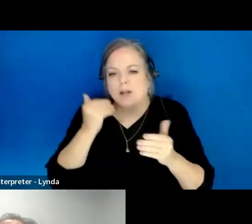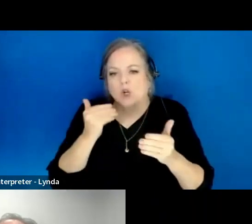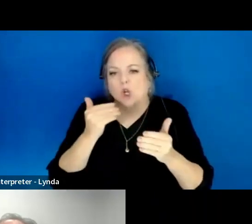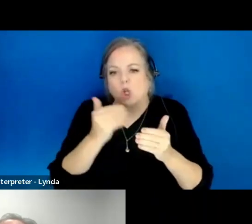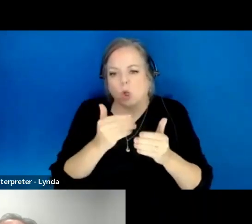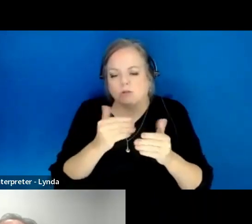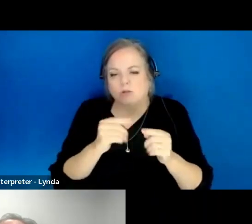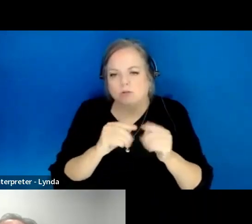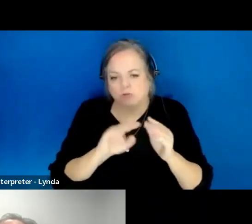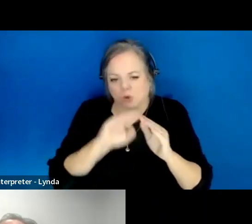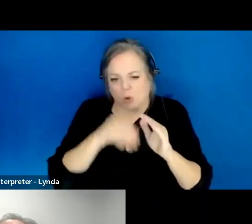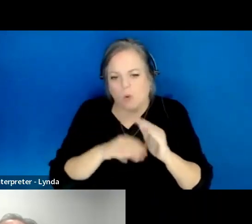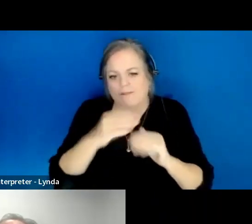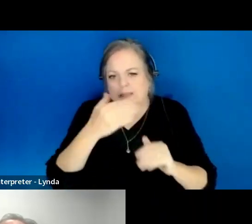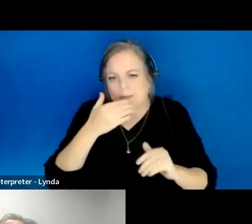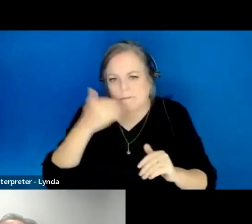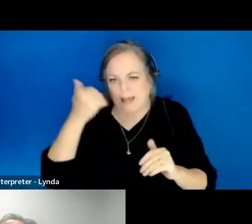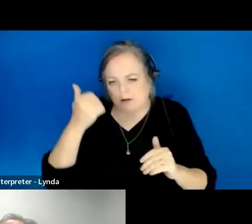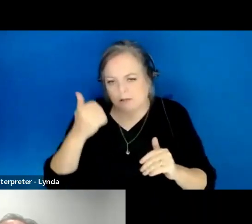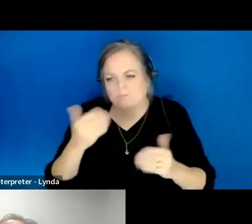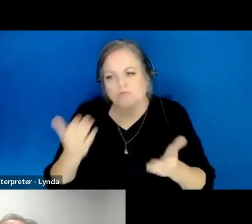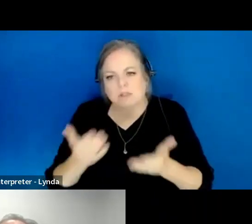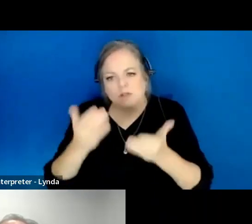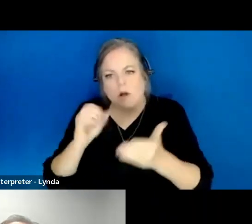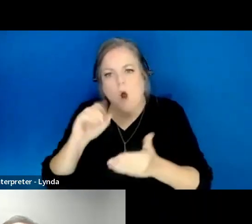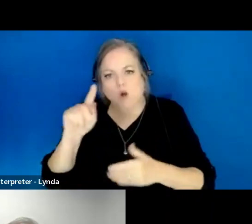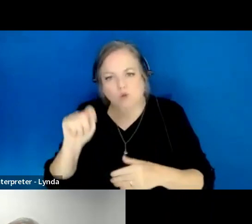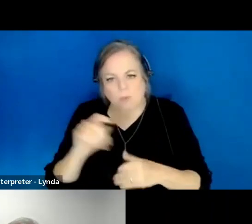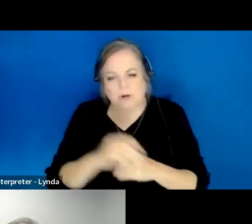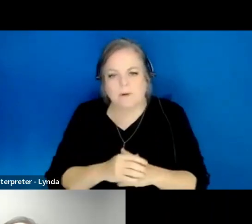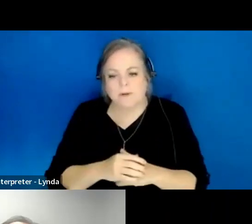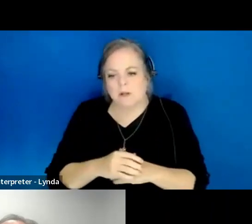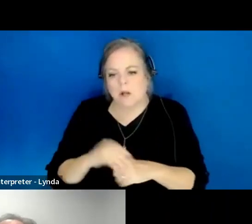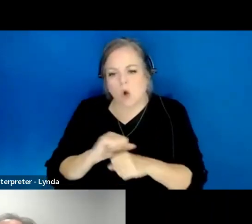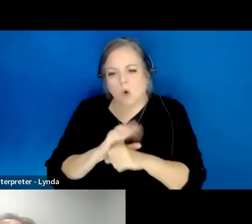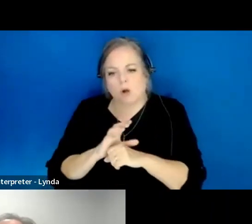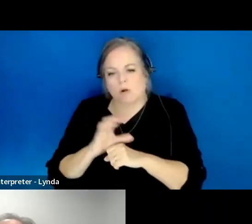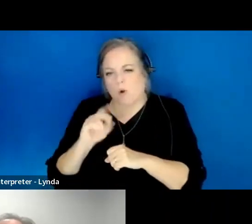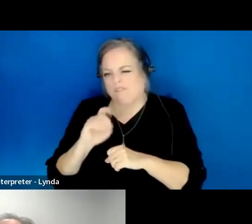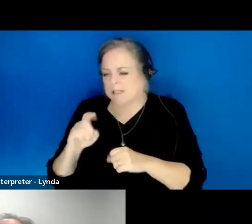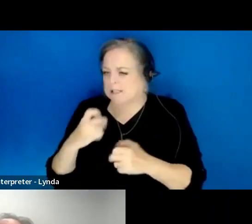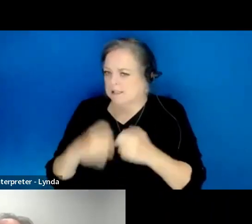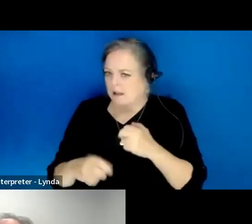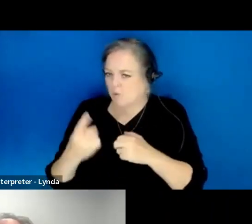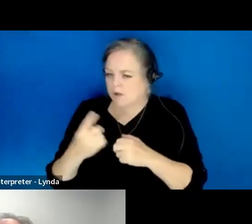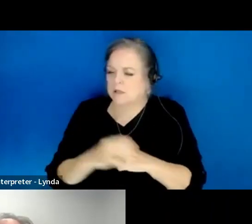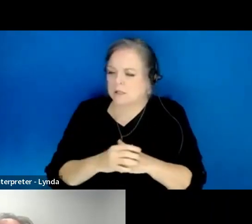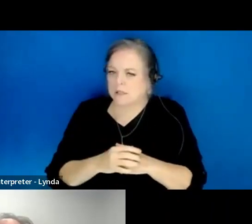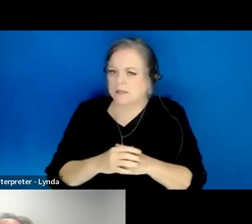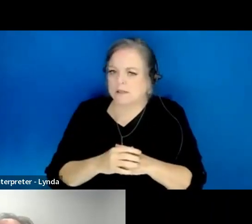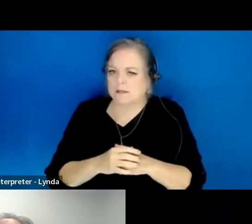the waves is better. So typically we suggest October. COVID is the tough one, and